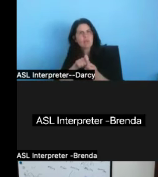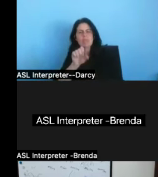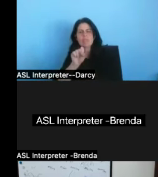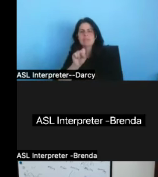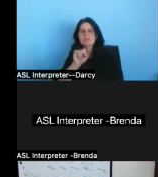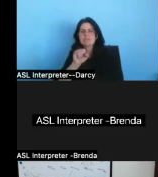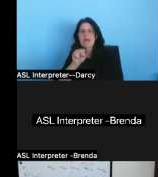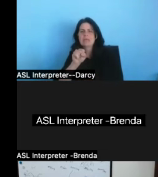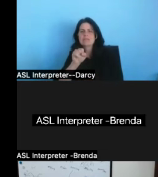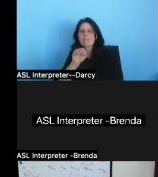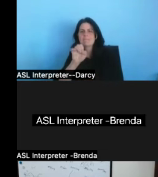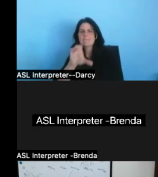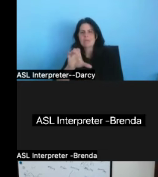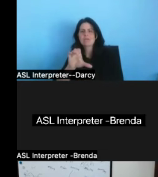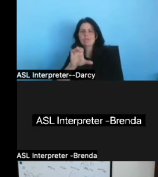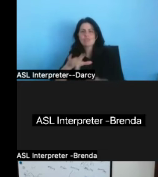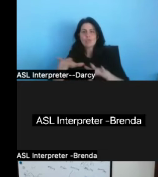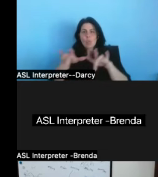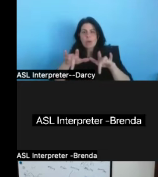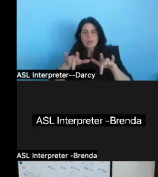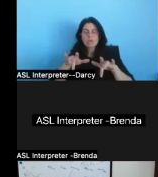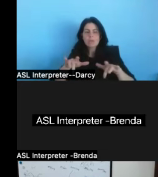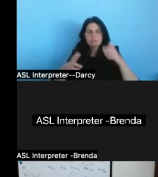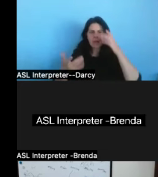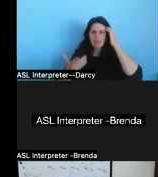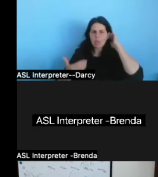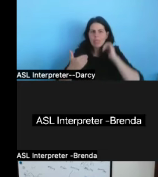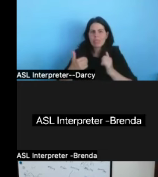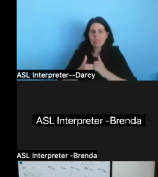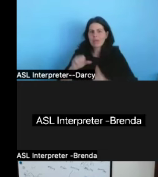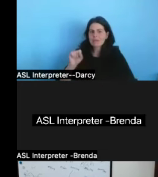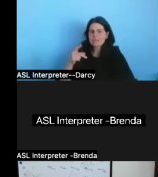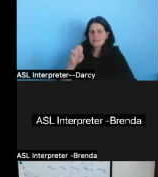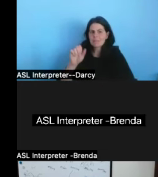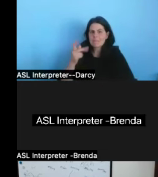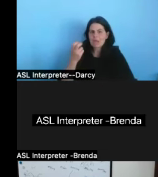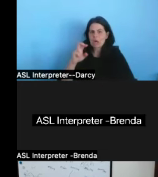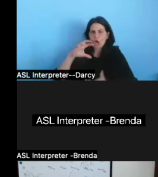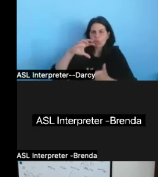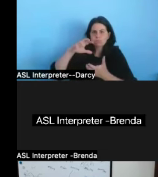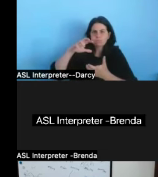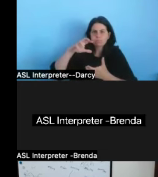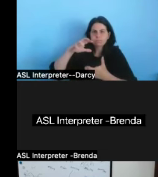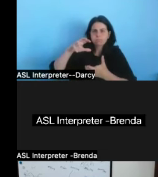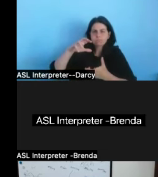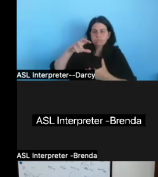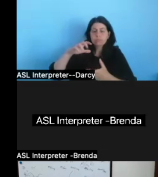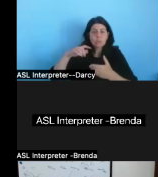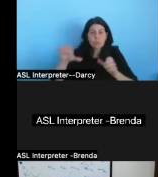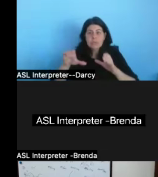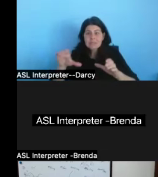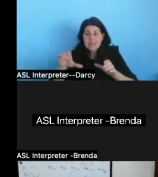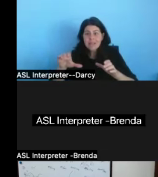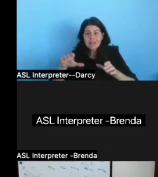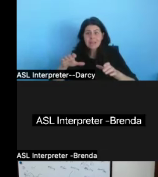speaker. And the response there was, let's do an experiment. So we did. We put out a couple strong